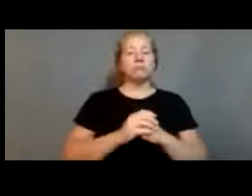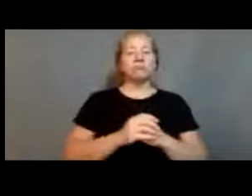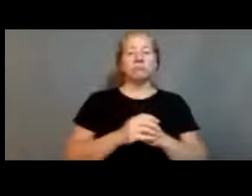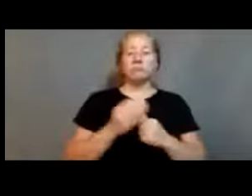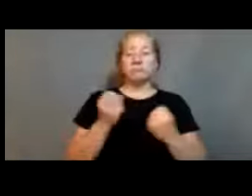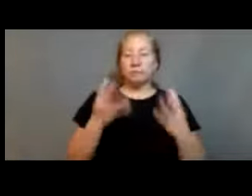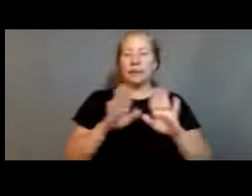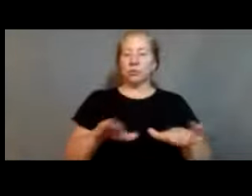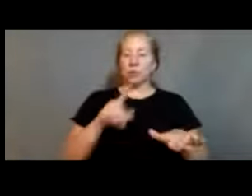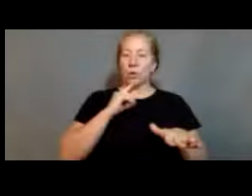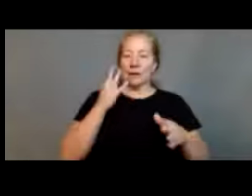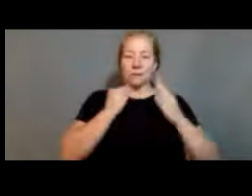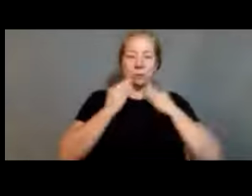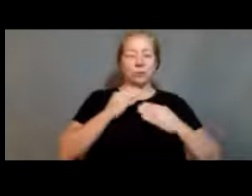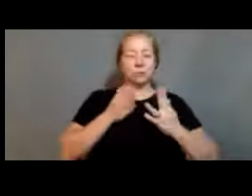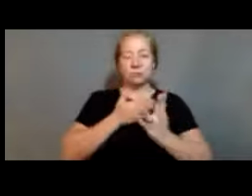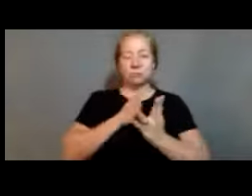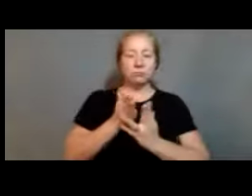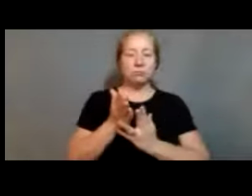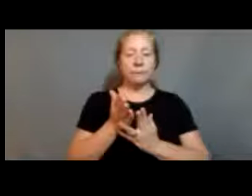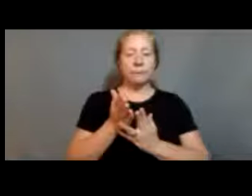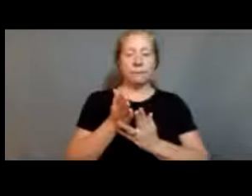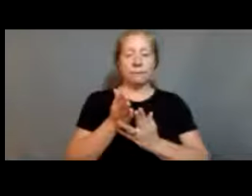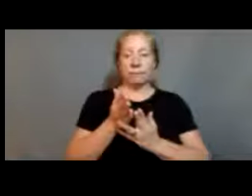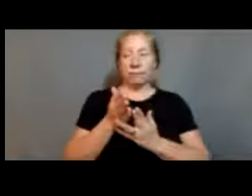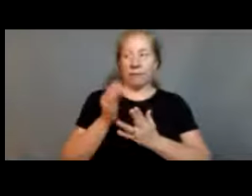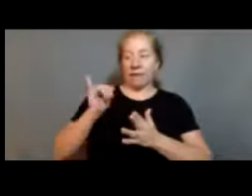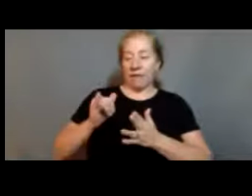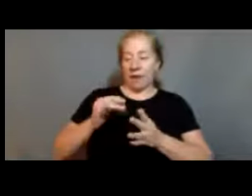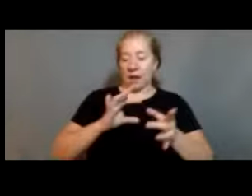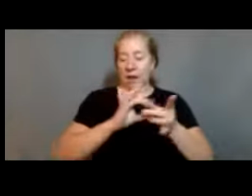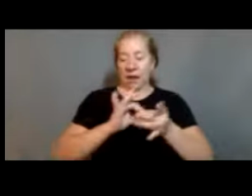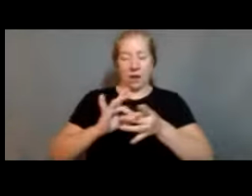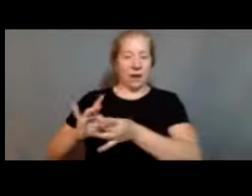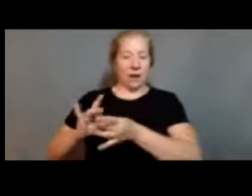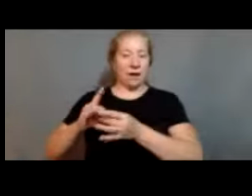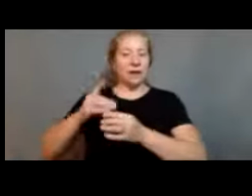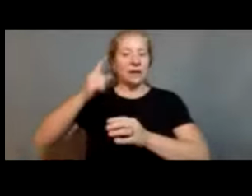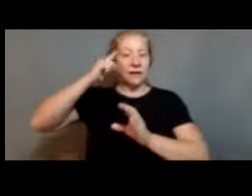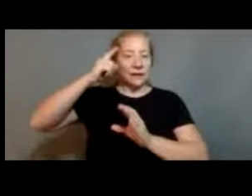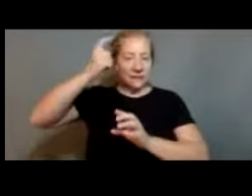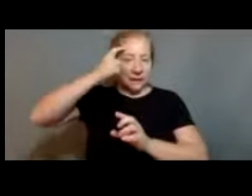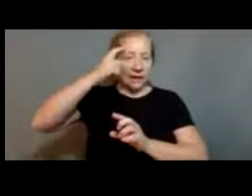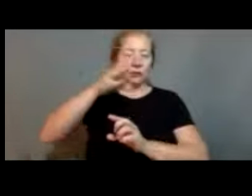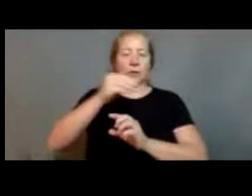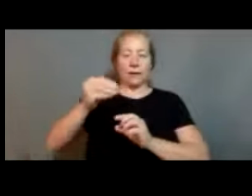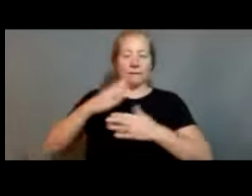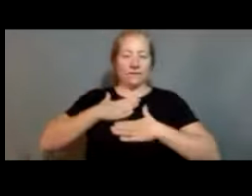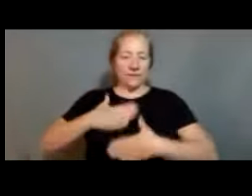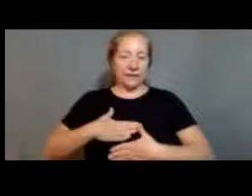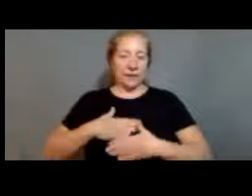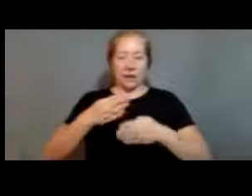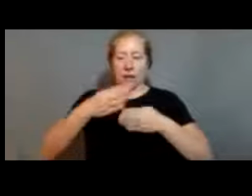children are experiencing the results, physical and psychological consequences of